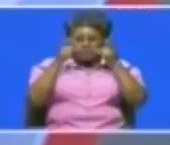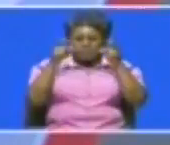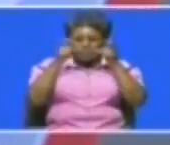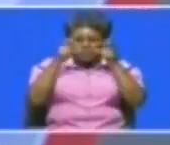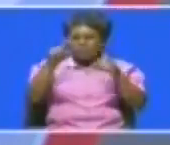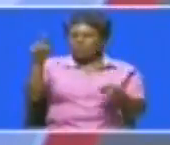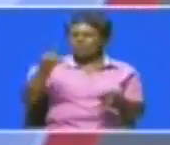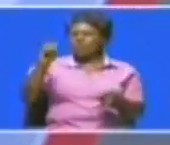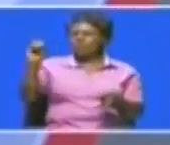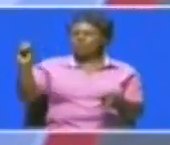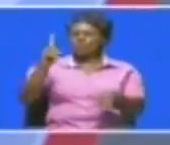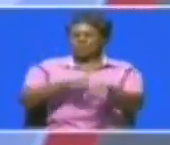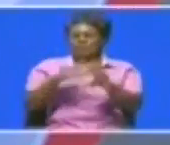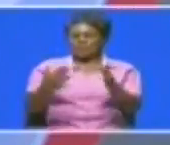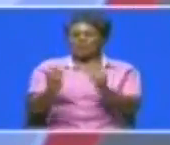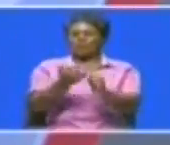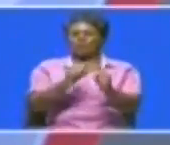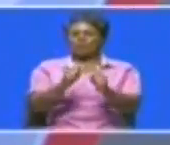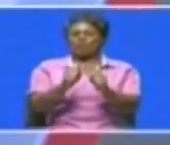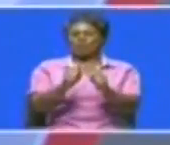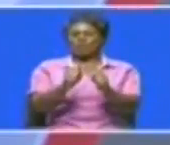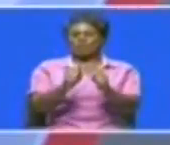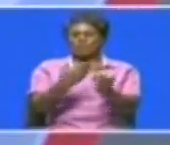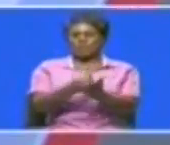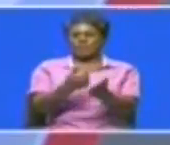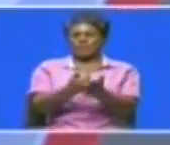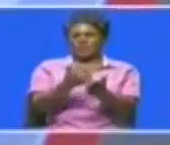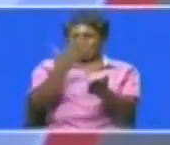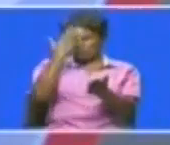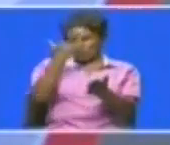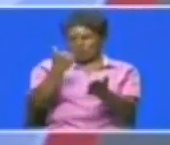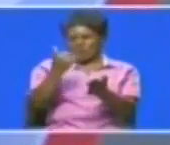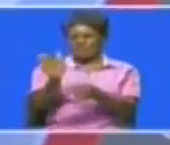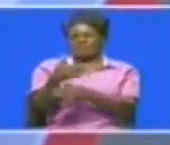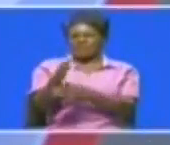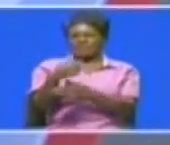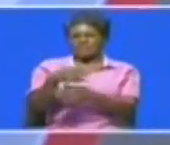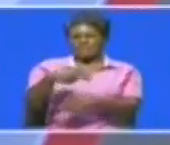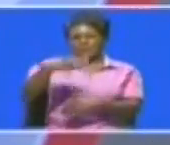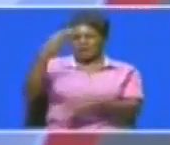Kericho from this season's Podpesa Premier League following Thursday's High Court ruling. Let's take a look at that.